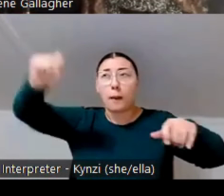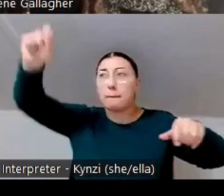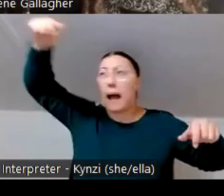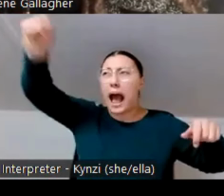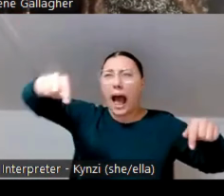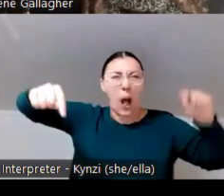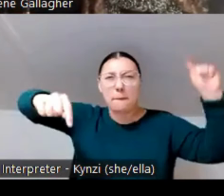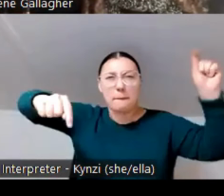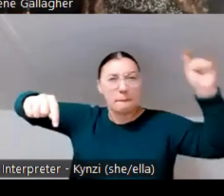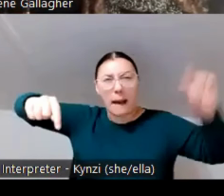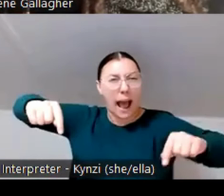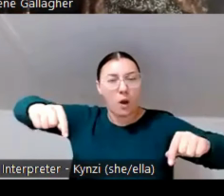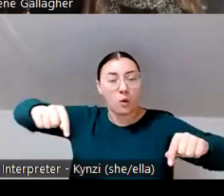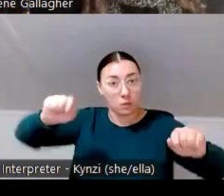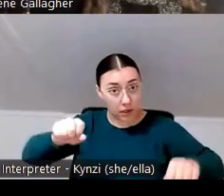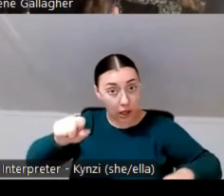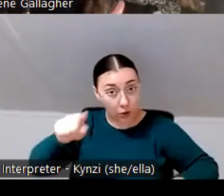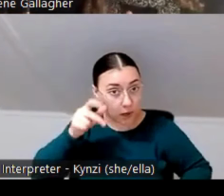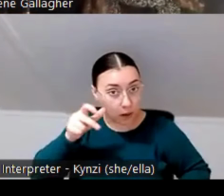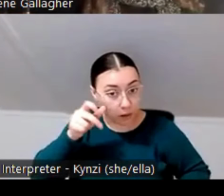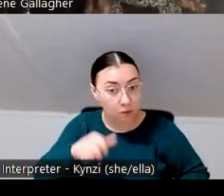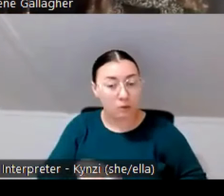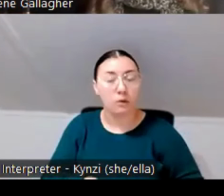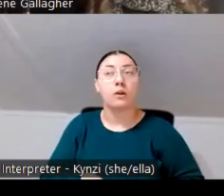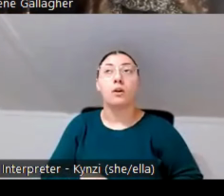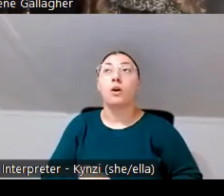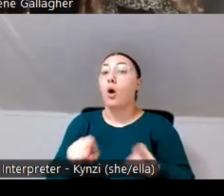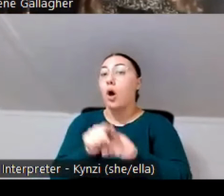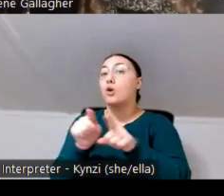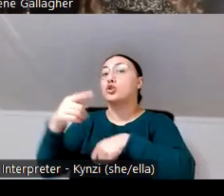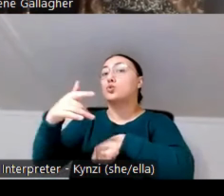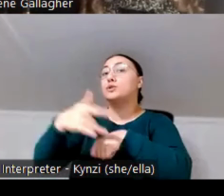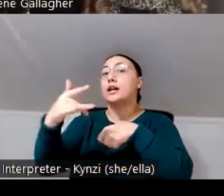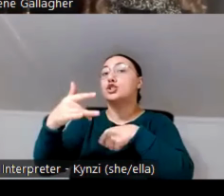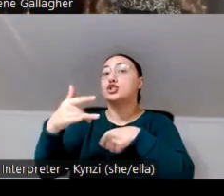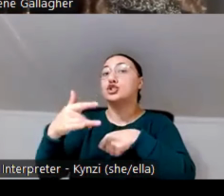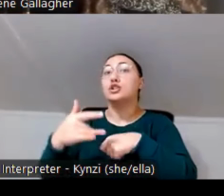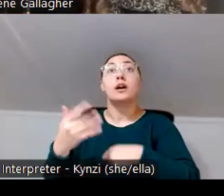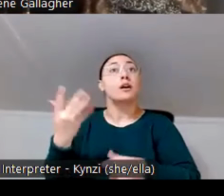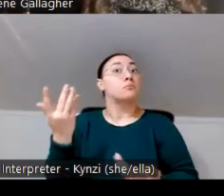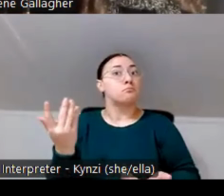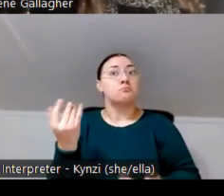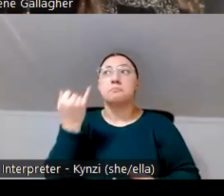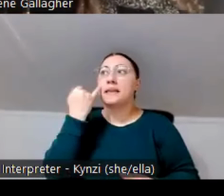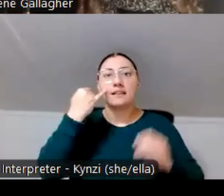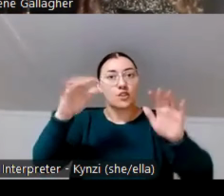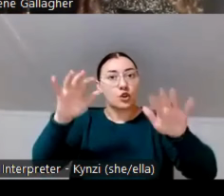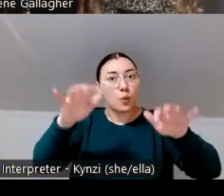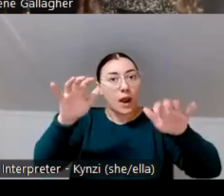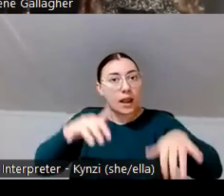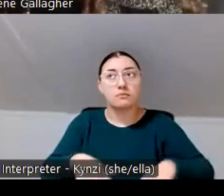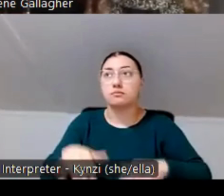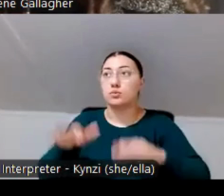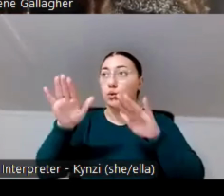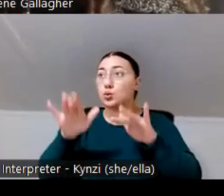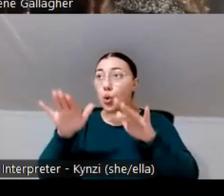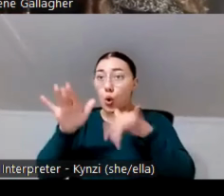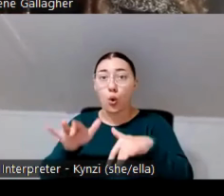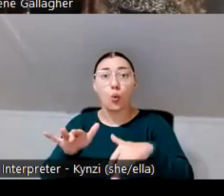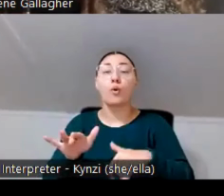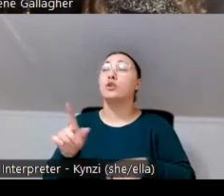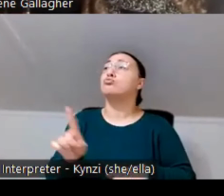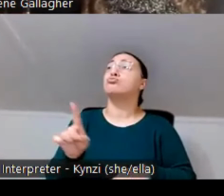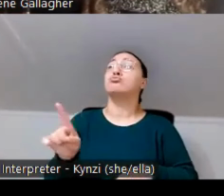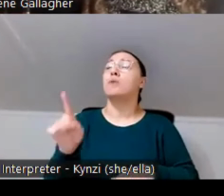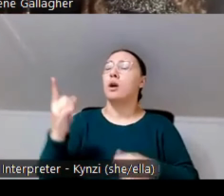And we can use touch. When you go outside, you might feel the rain or snow or wind or sun on